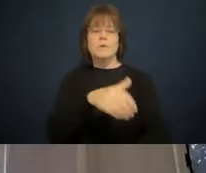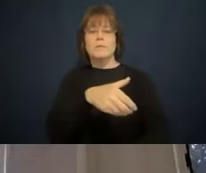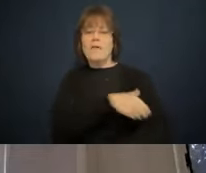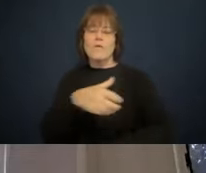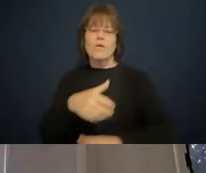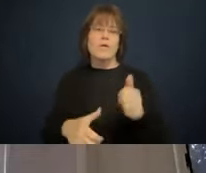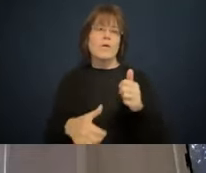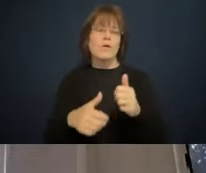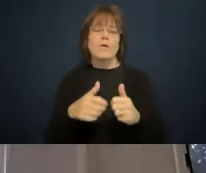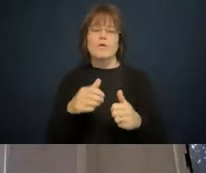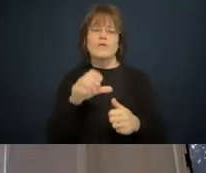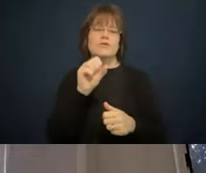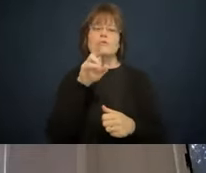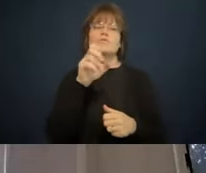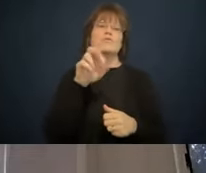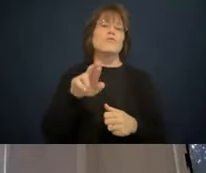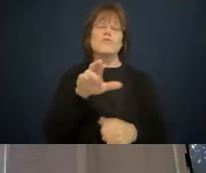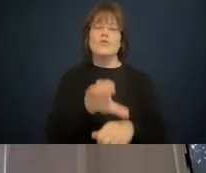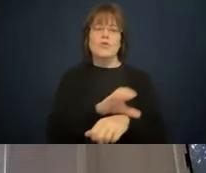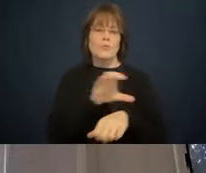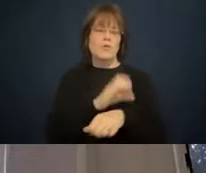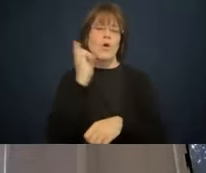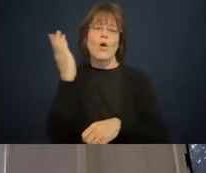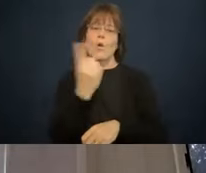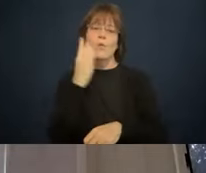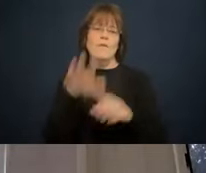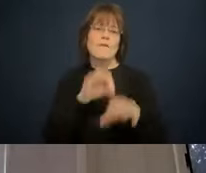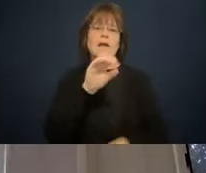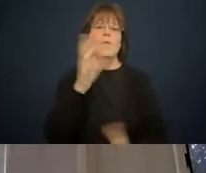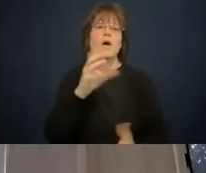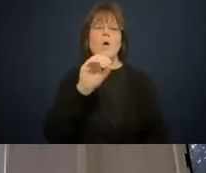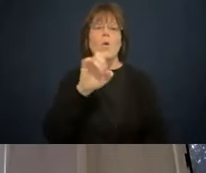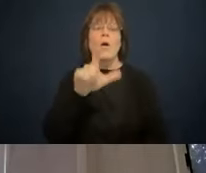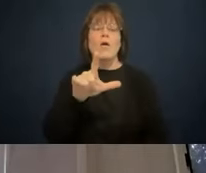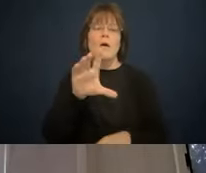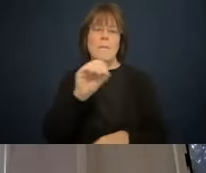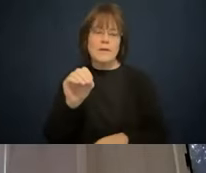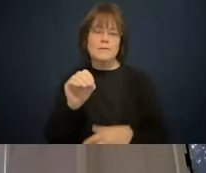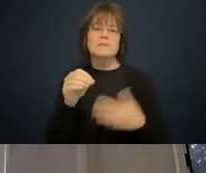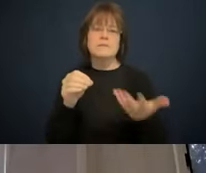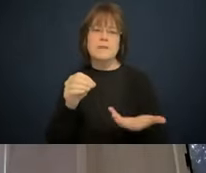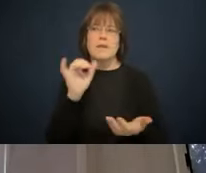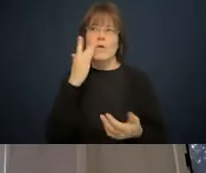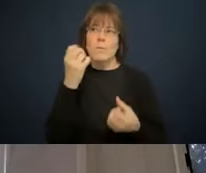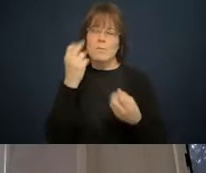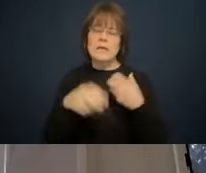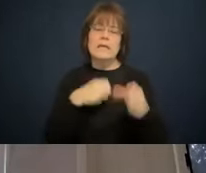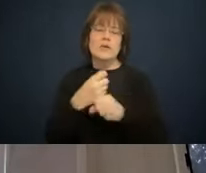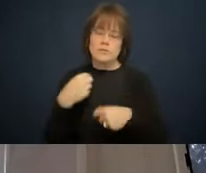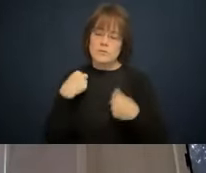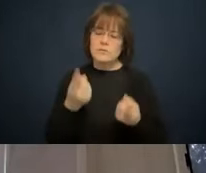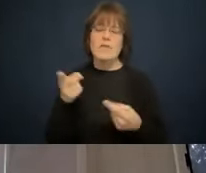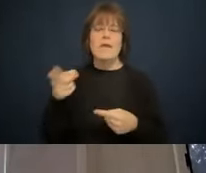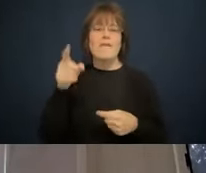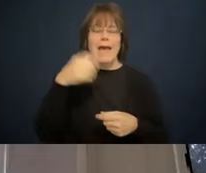largest privately owned supercomputers, you're always going to find oil companies up there. And that's because for decades, they've had the